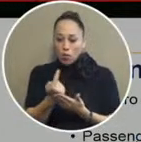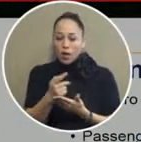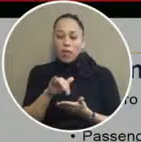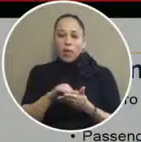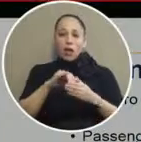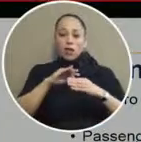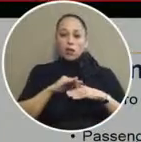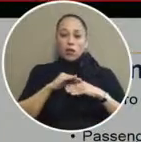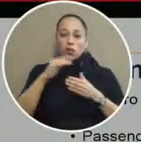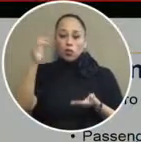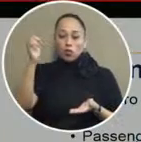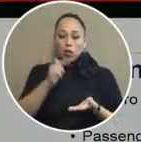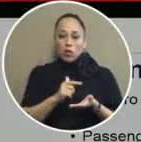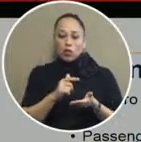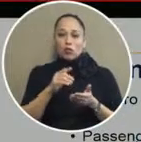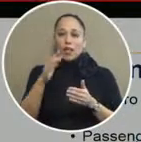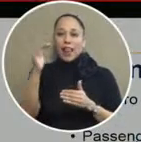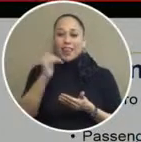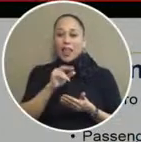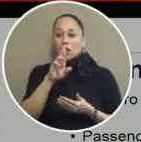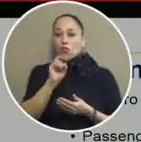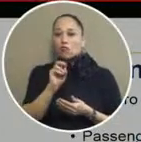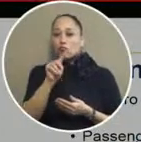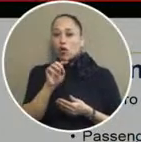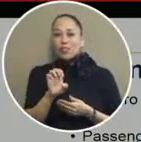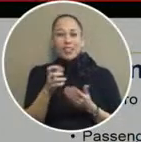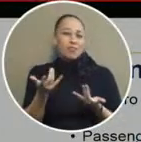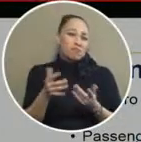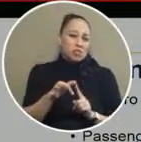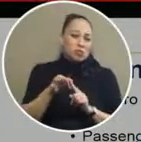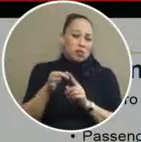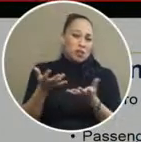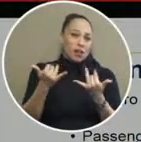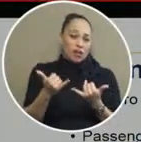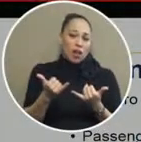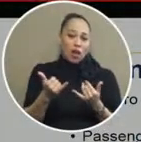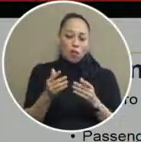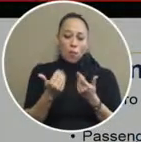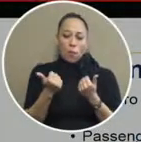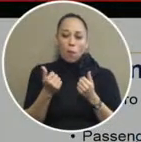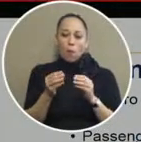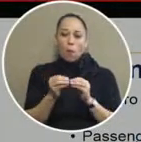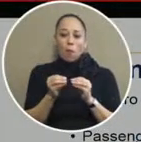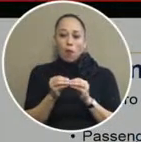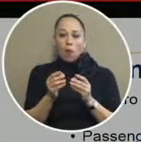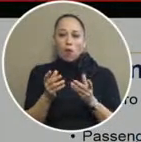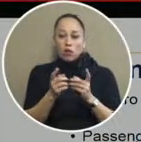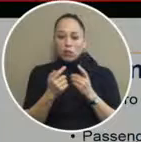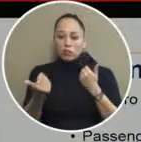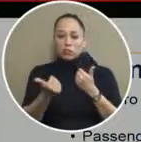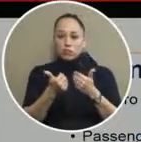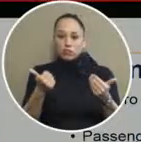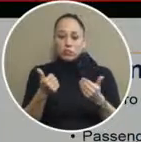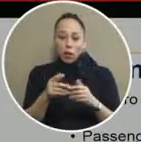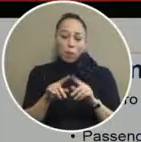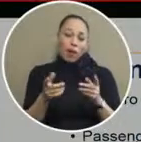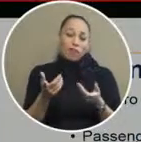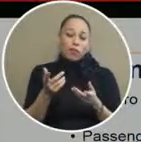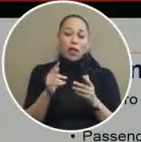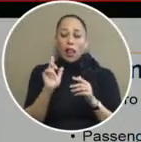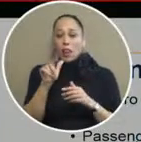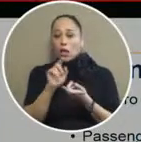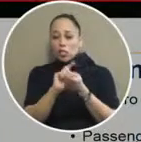complaints about the reduced routes, especially now that more businesses are starting to open. More and more people are going to be